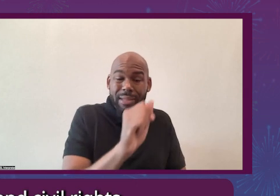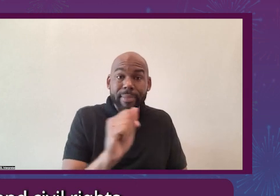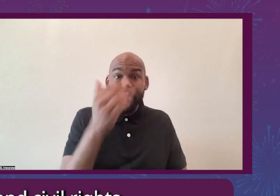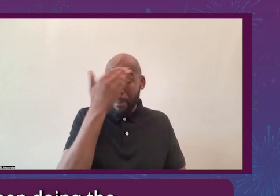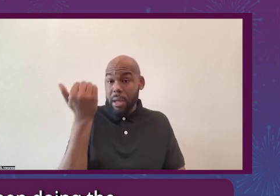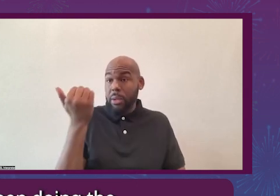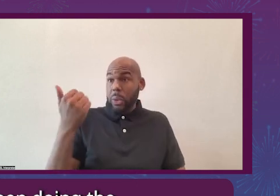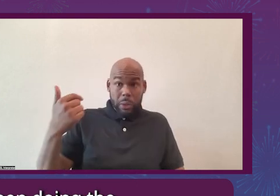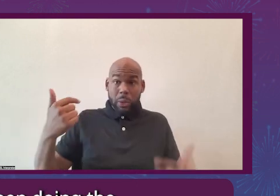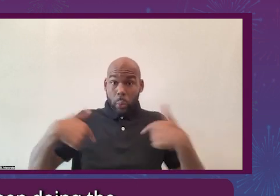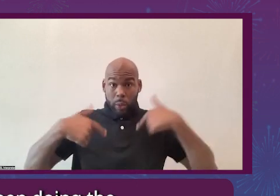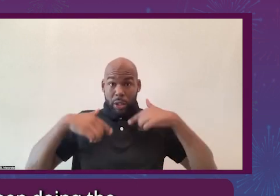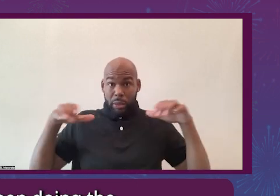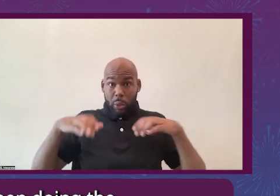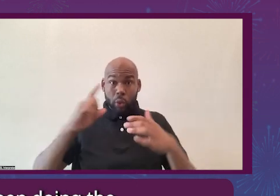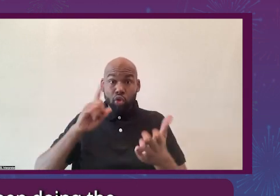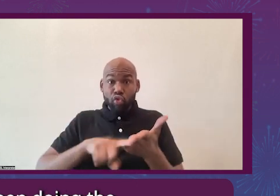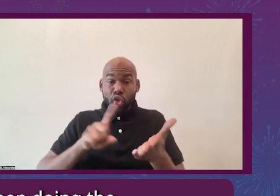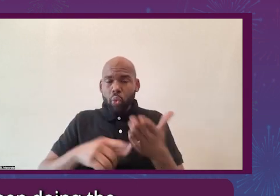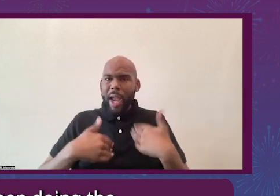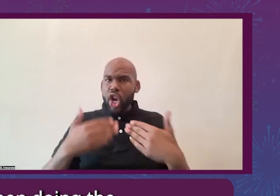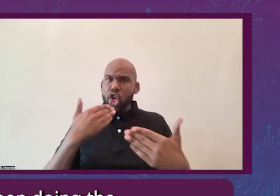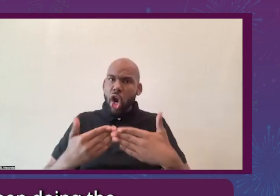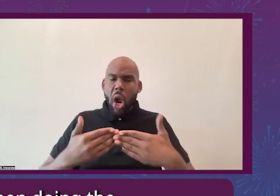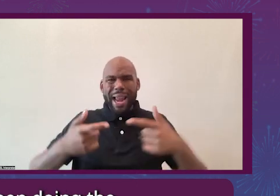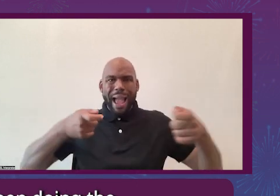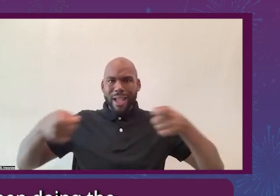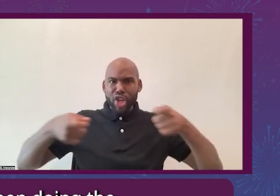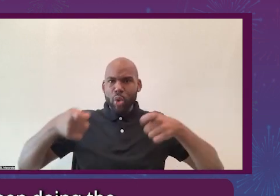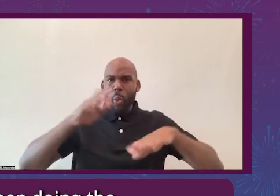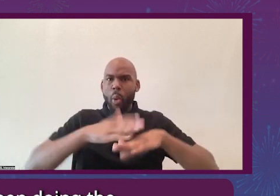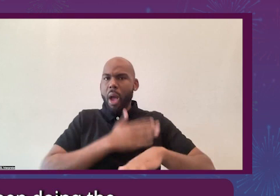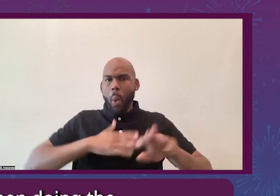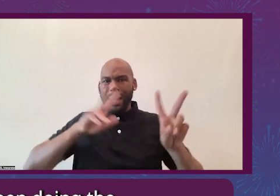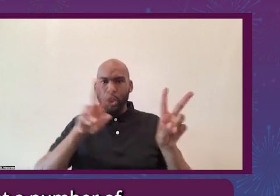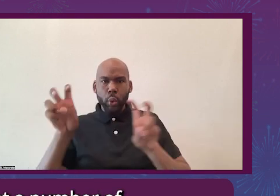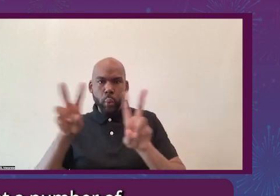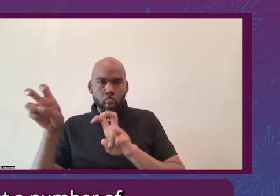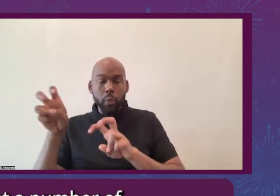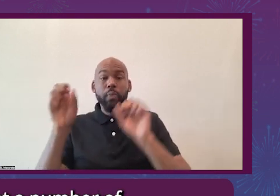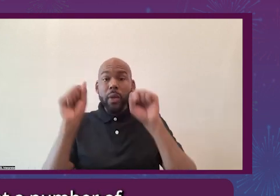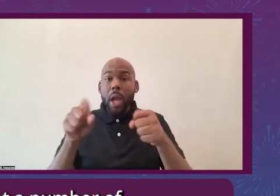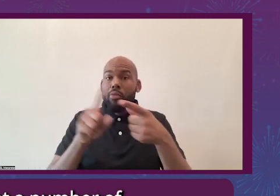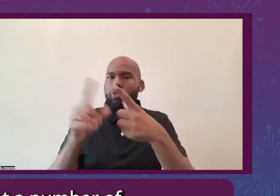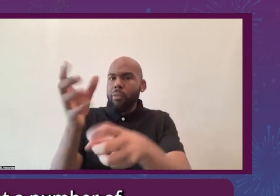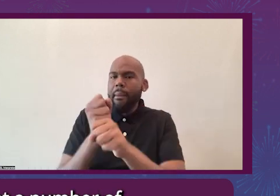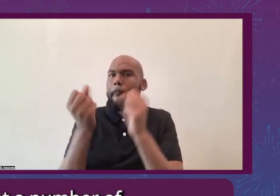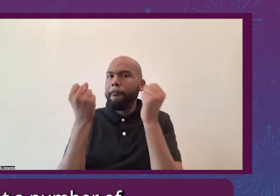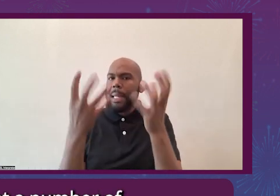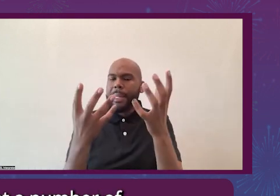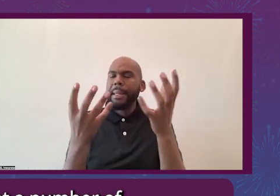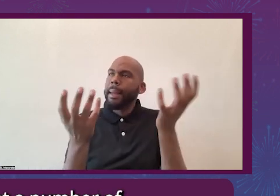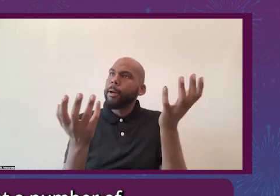disabilities. And especially since we'd already been doing the research, so we had a good handle on what the issues were. We were able